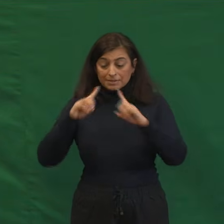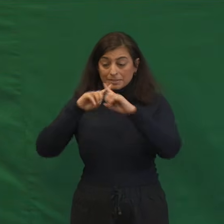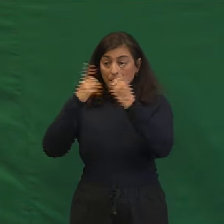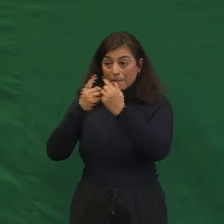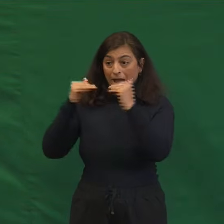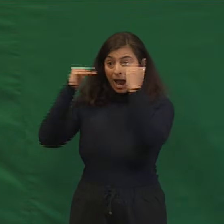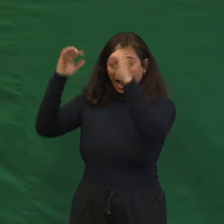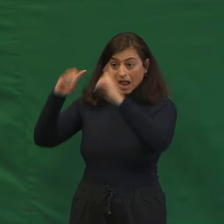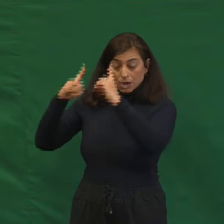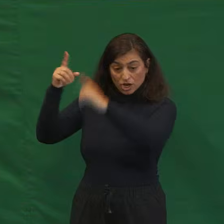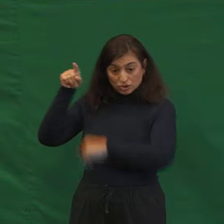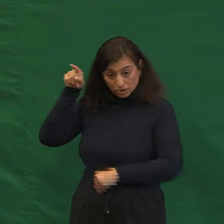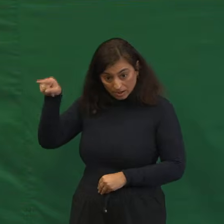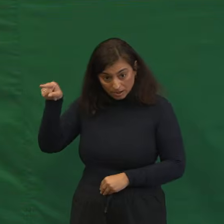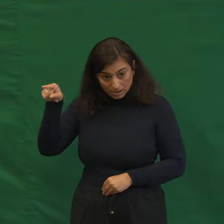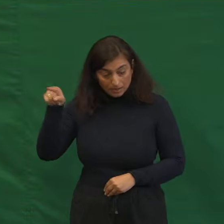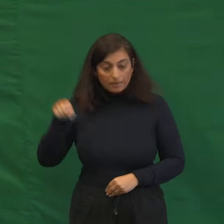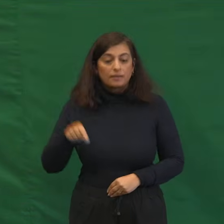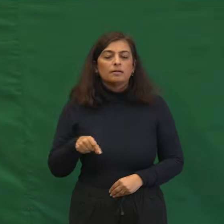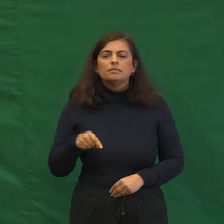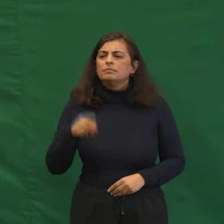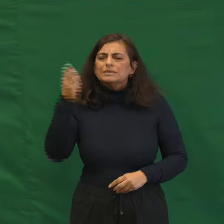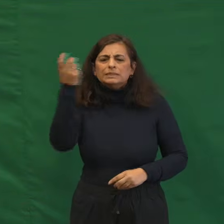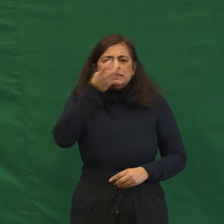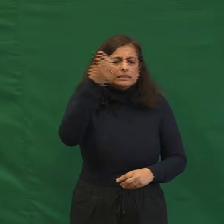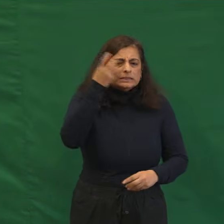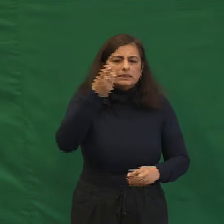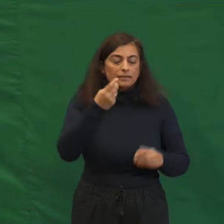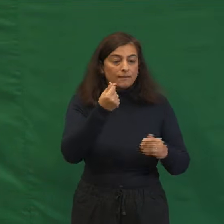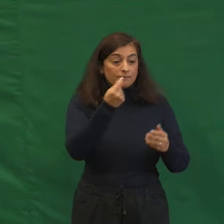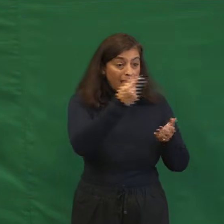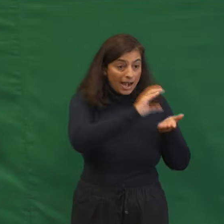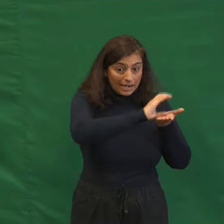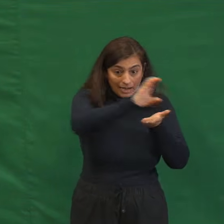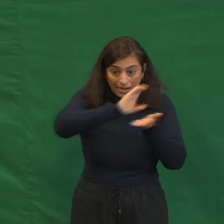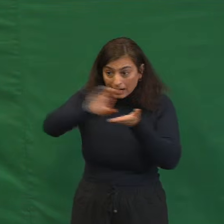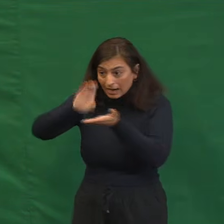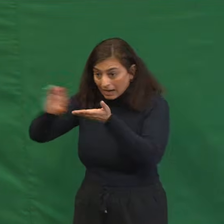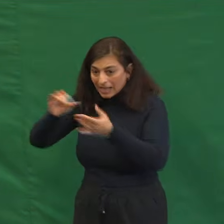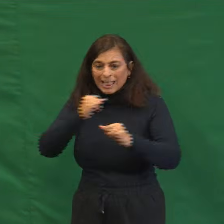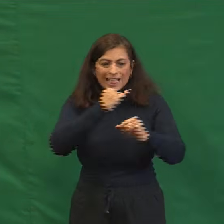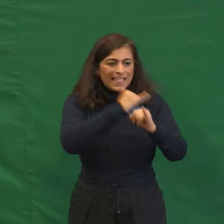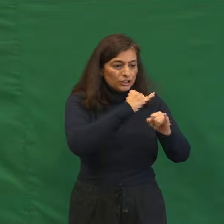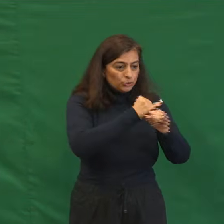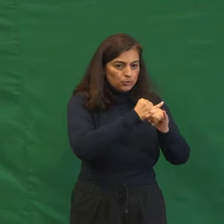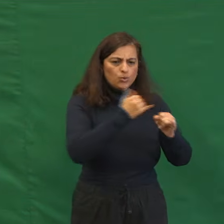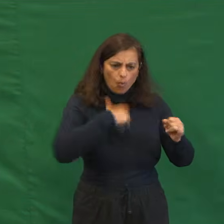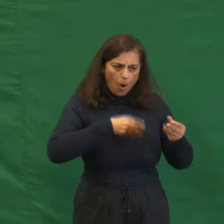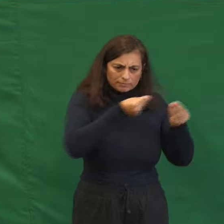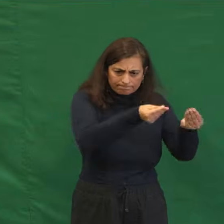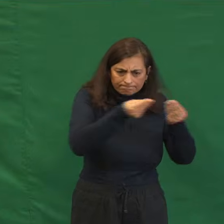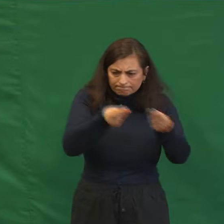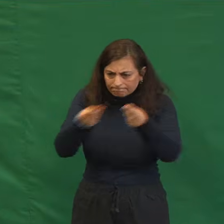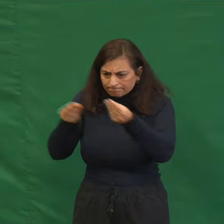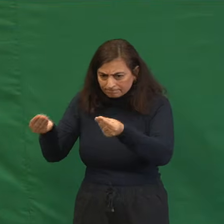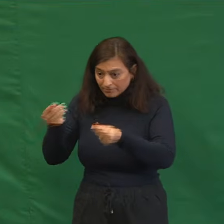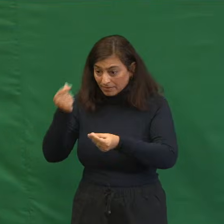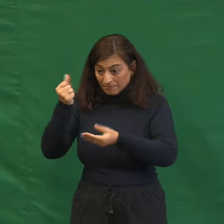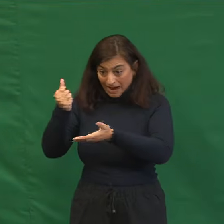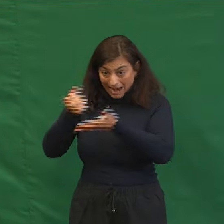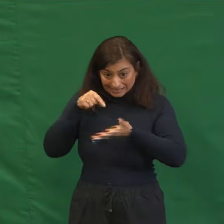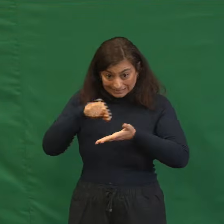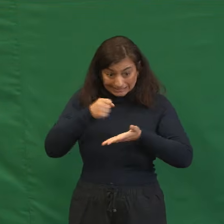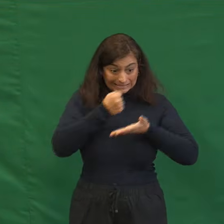starting to require collaboration between institutions, and this is specific for funding and for